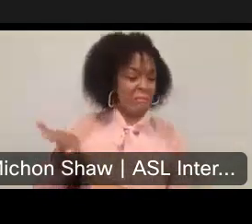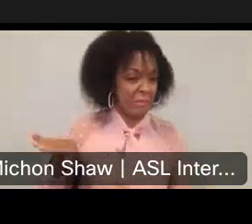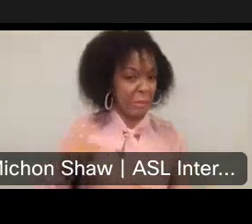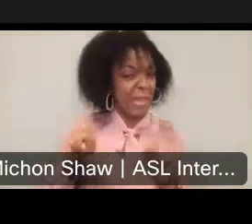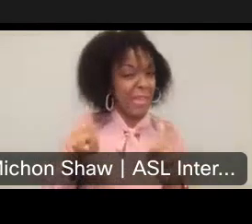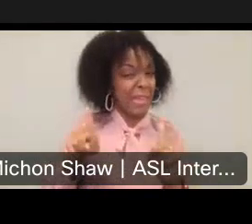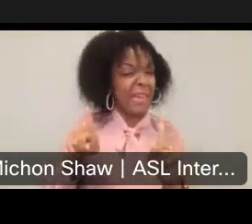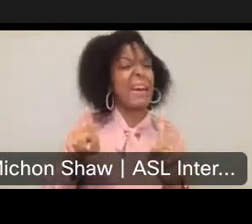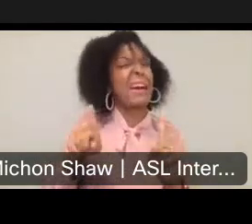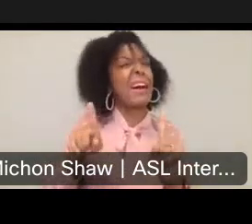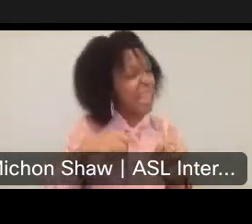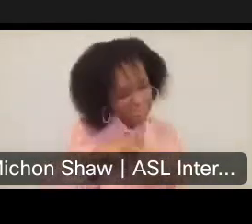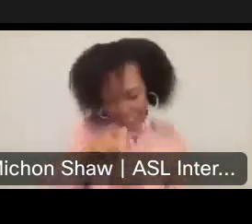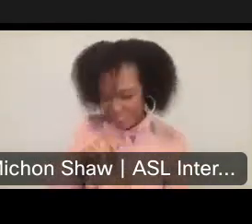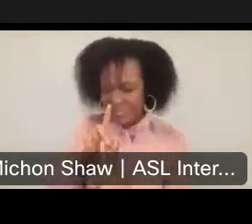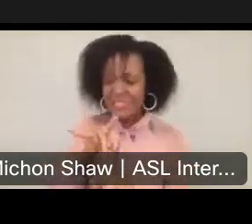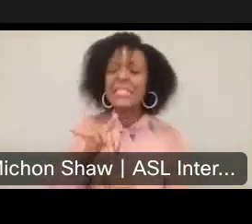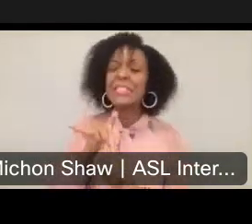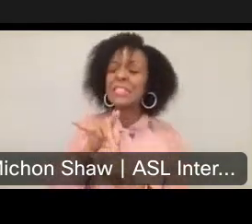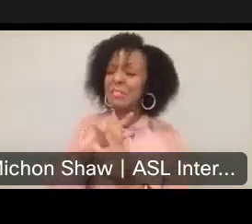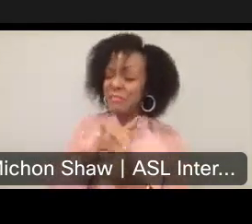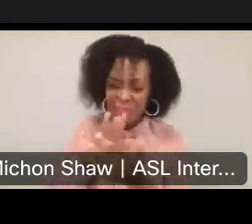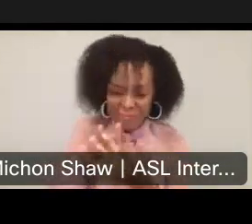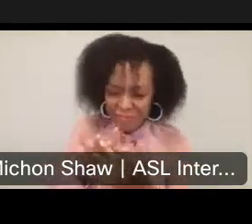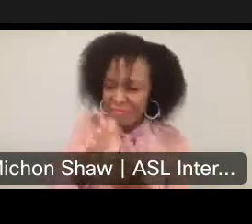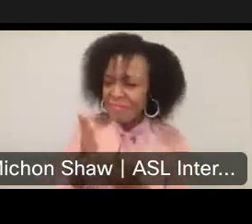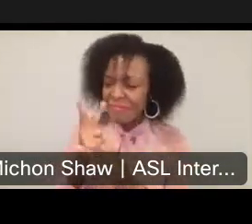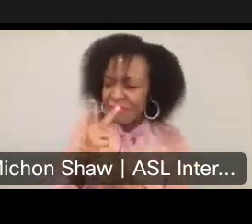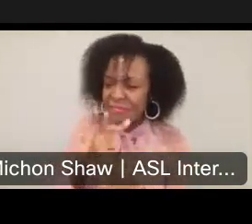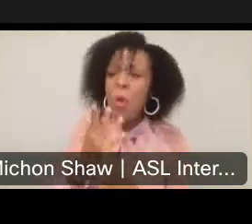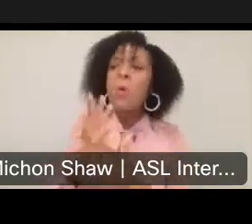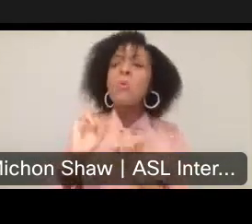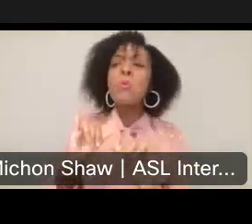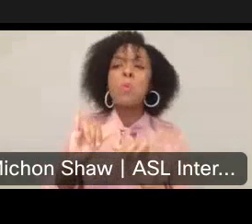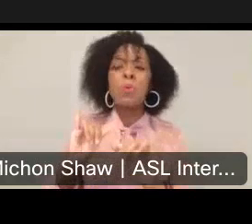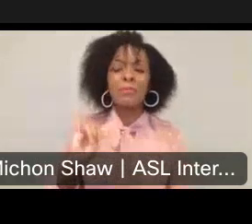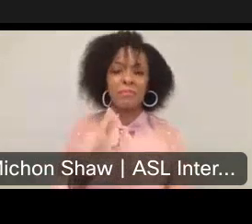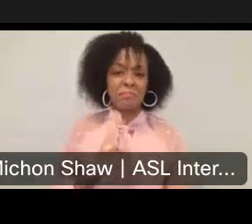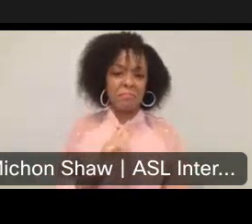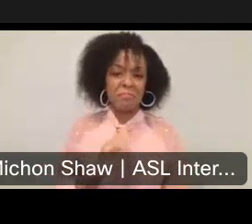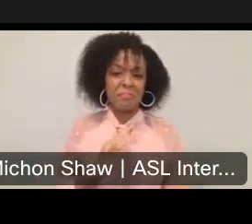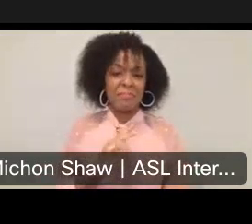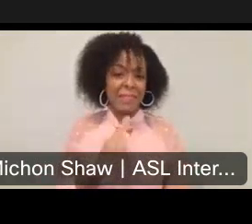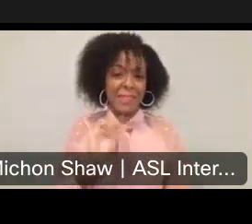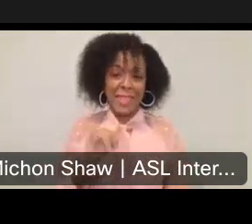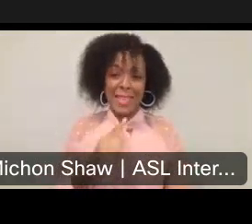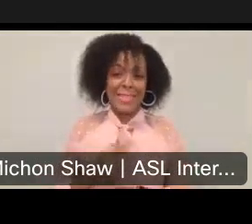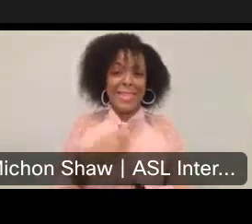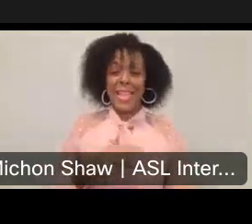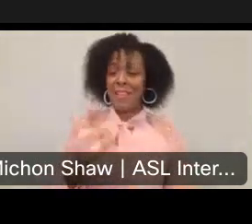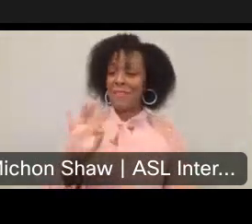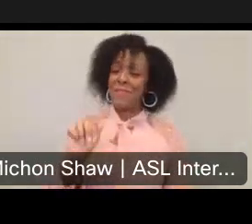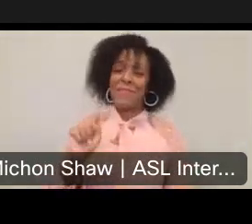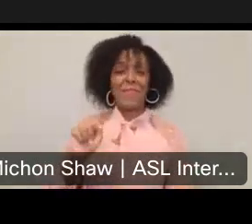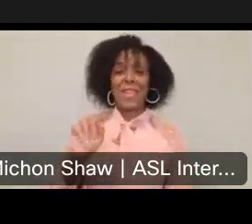anyway. And it was very fateful, because it was one of those days right there, right down there on 3030 Fayetteville Street